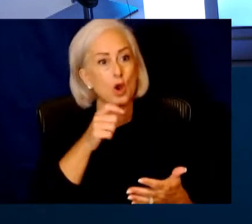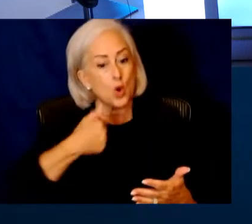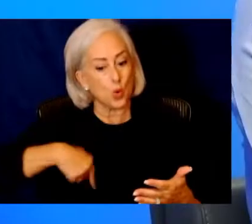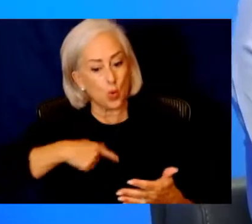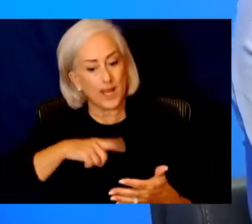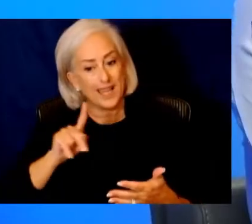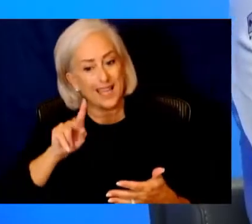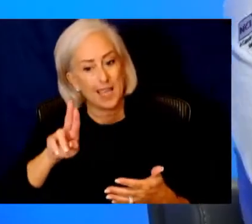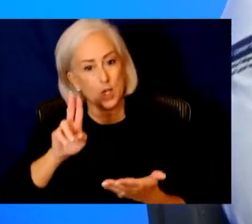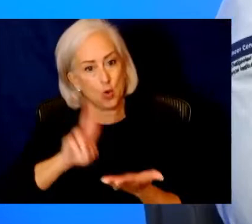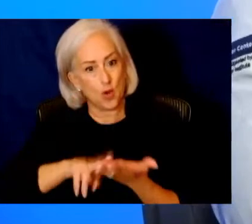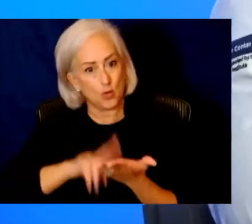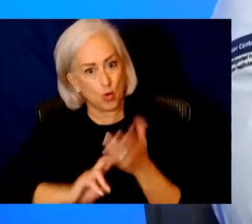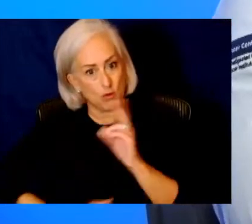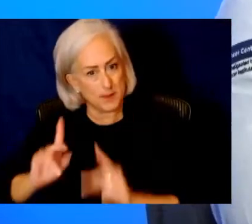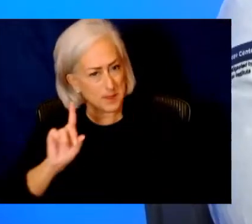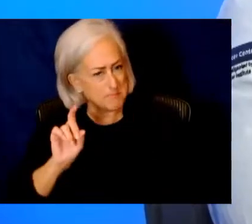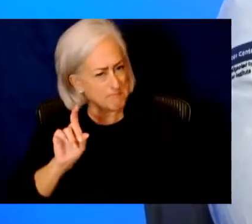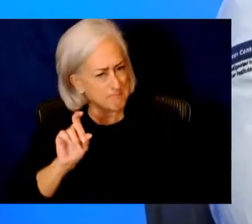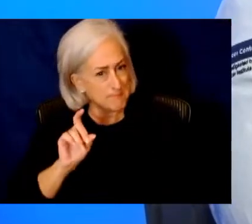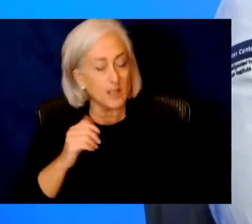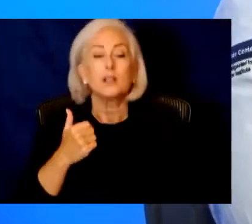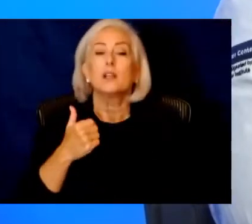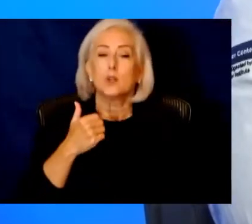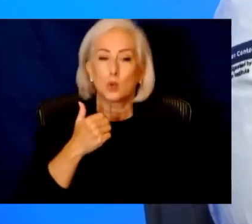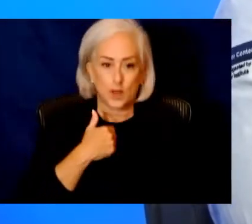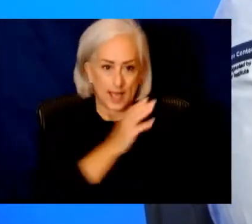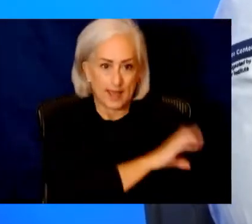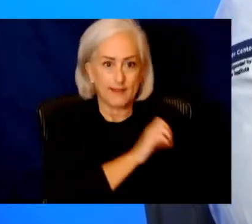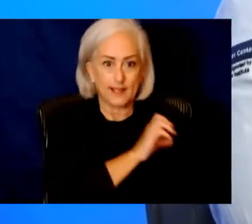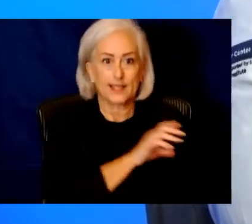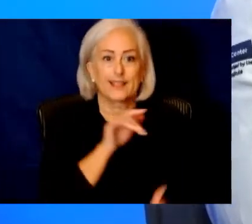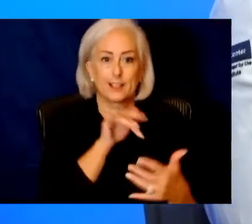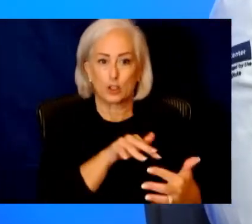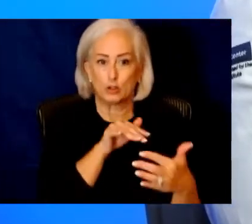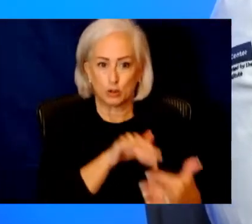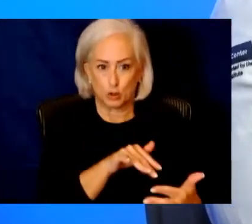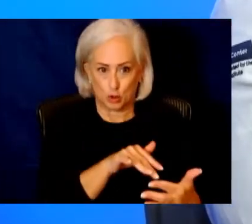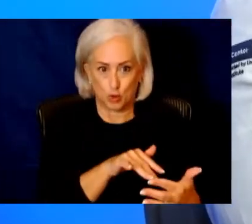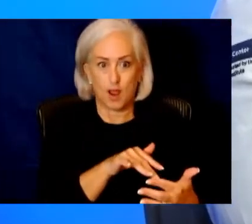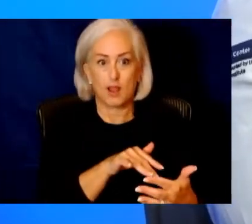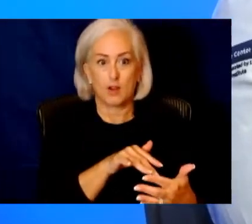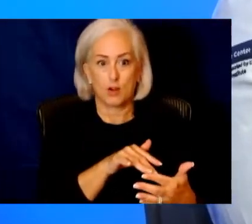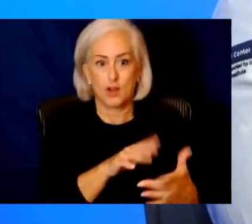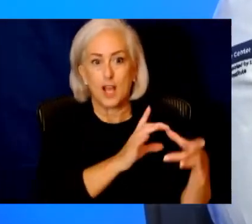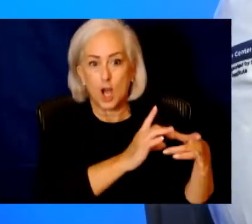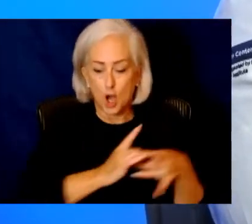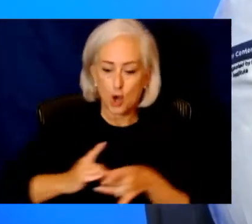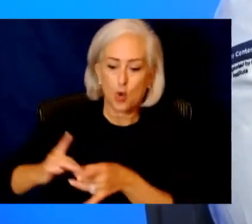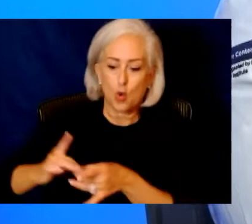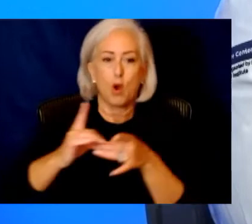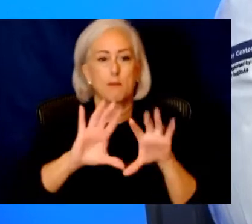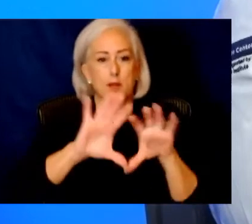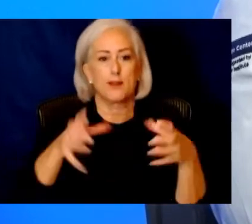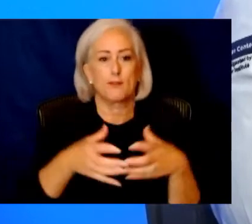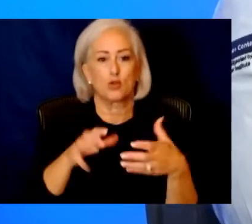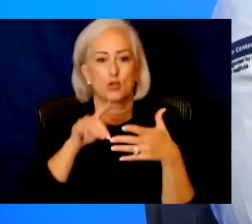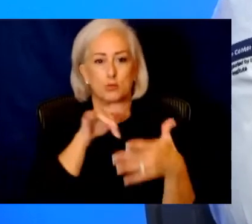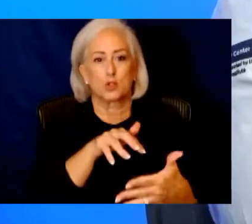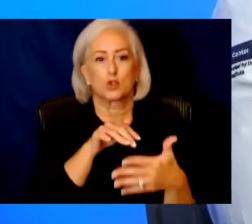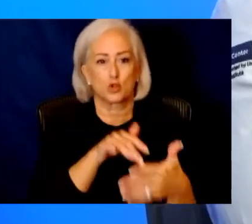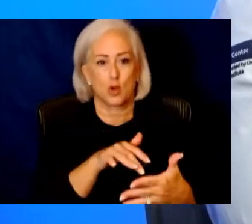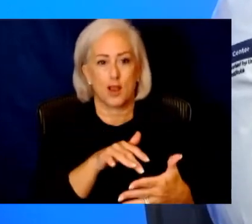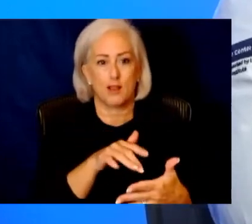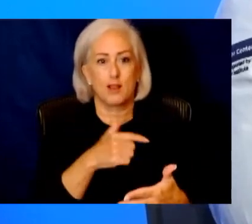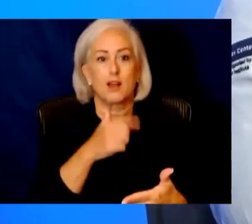we do have a clinical trial that is a cooperative group trial that we are going